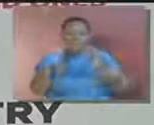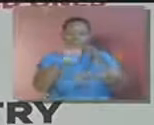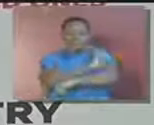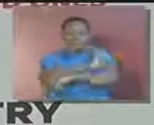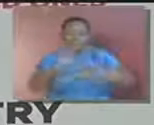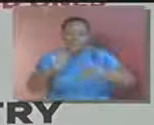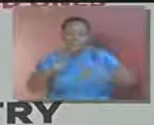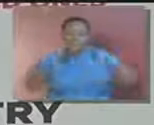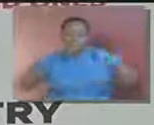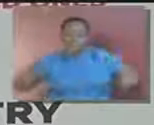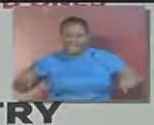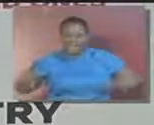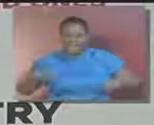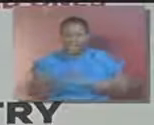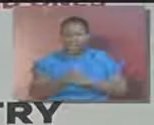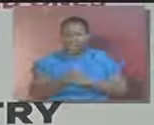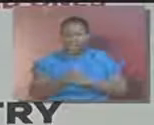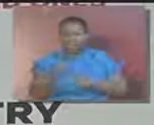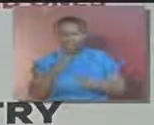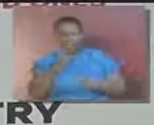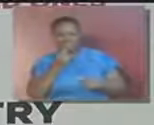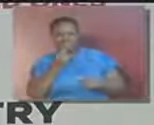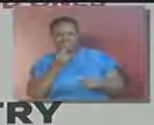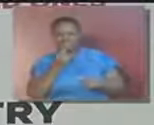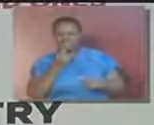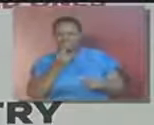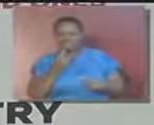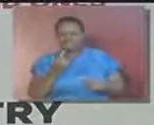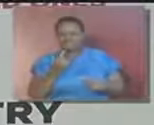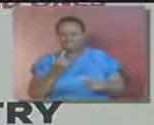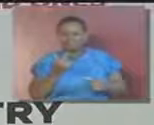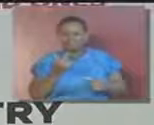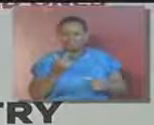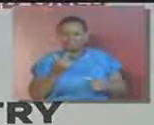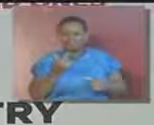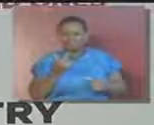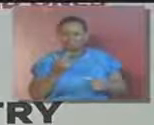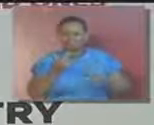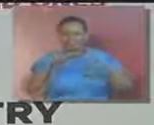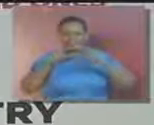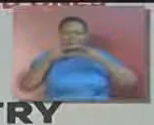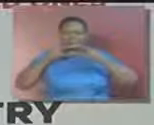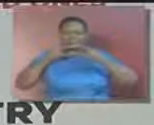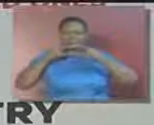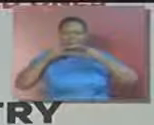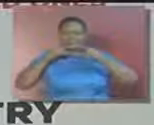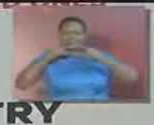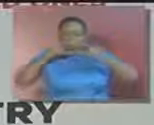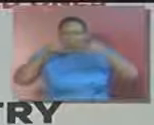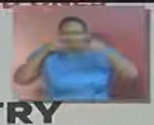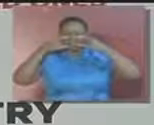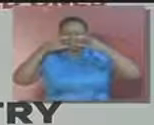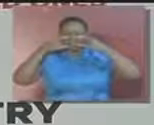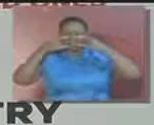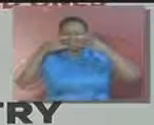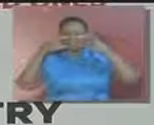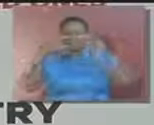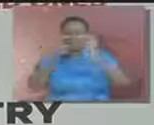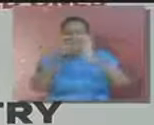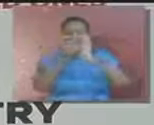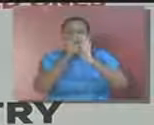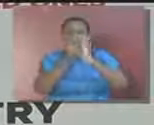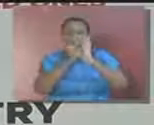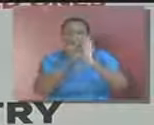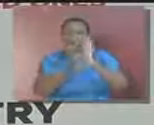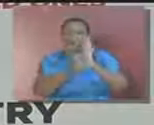When the law clearly says cover your nose, your mouth, and your chin. But forget the law. We are trying to get